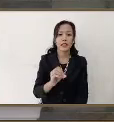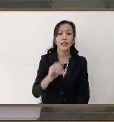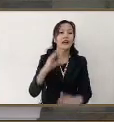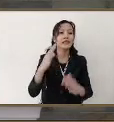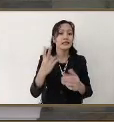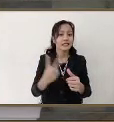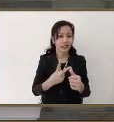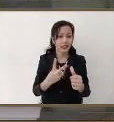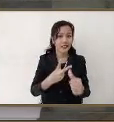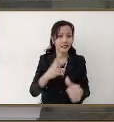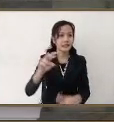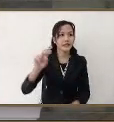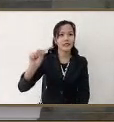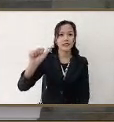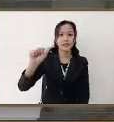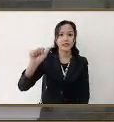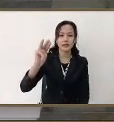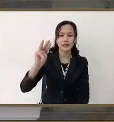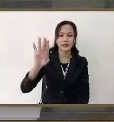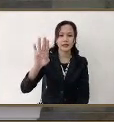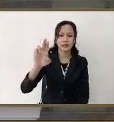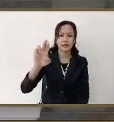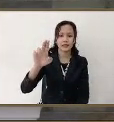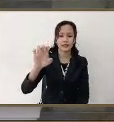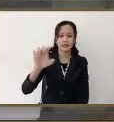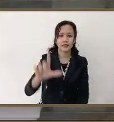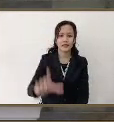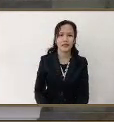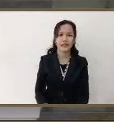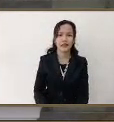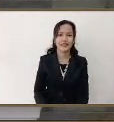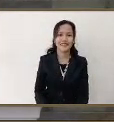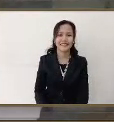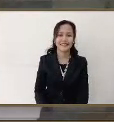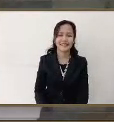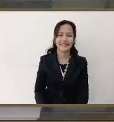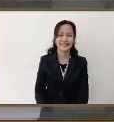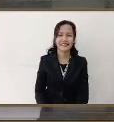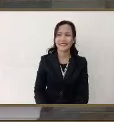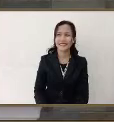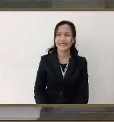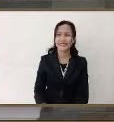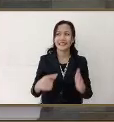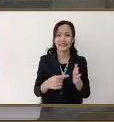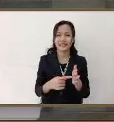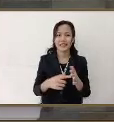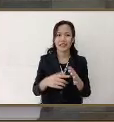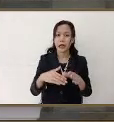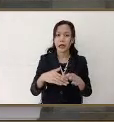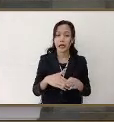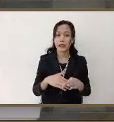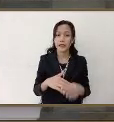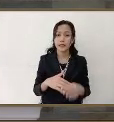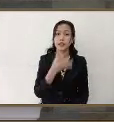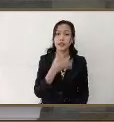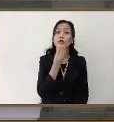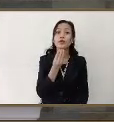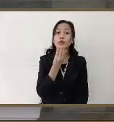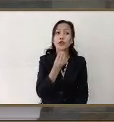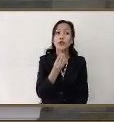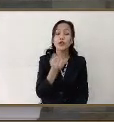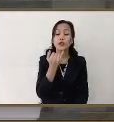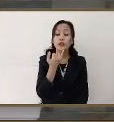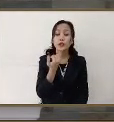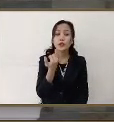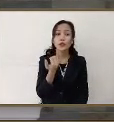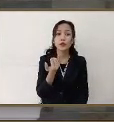ay katulad ng ating pong pinag-usapan, these are pagdating sa Jewish scriptures up until this day. Kung maalala